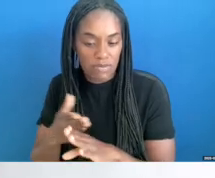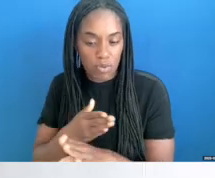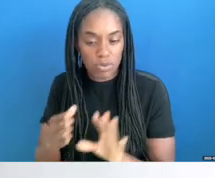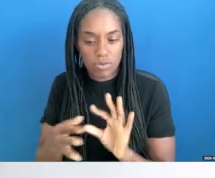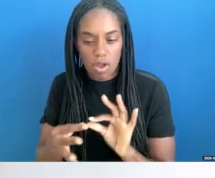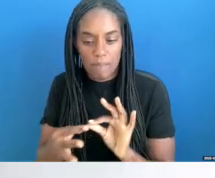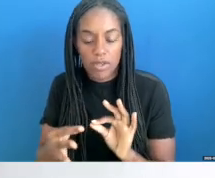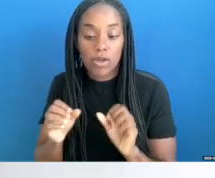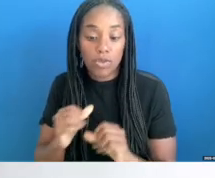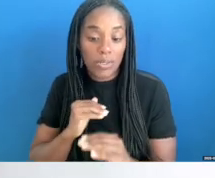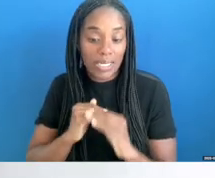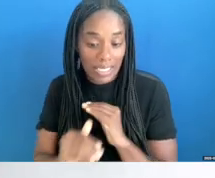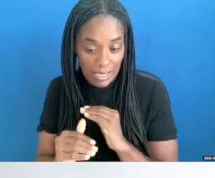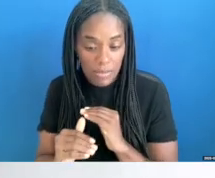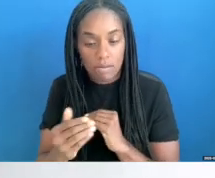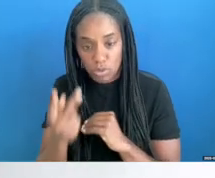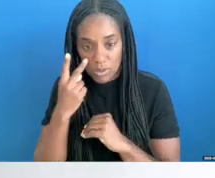here,